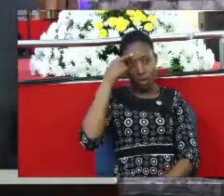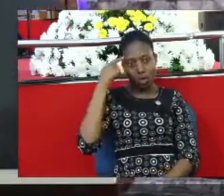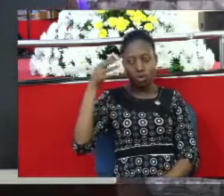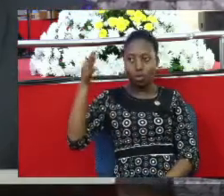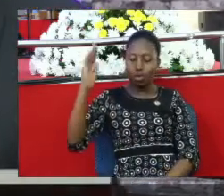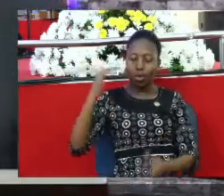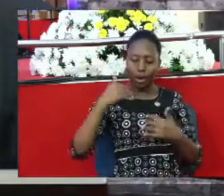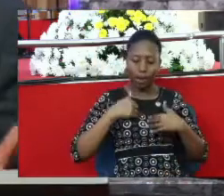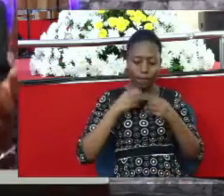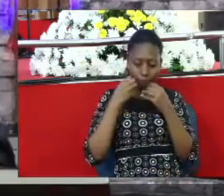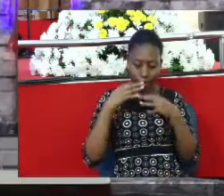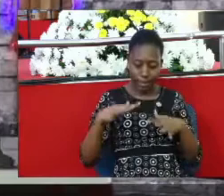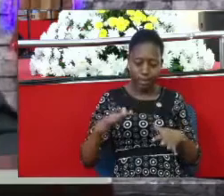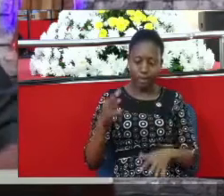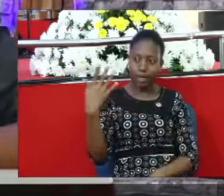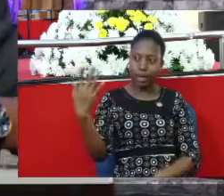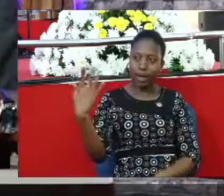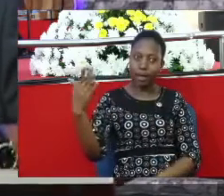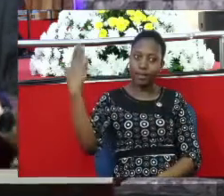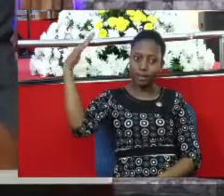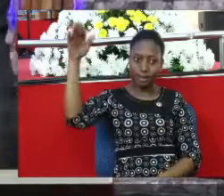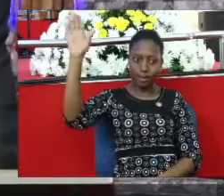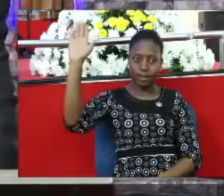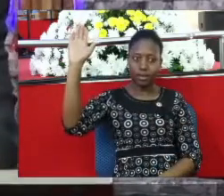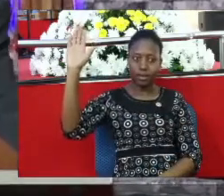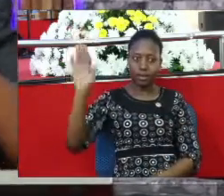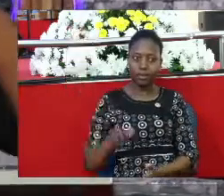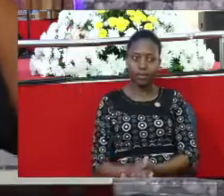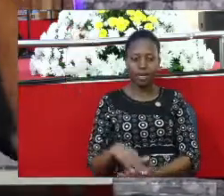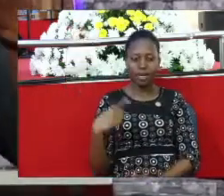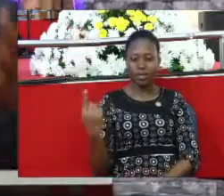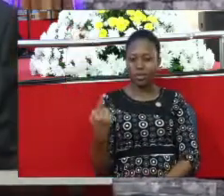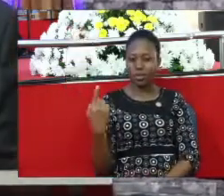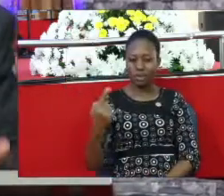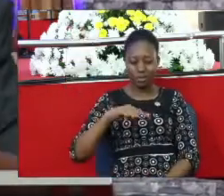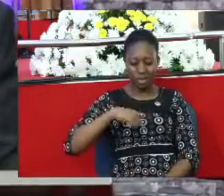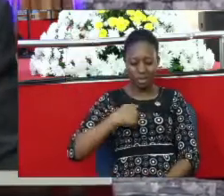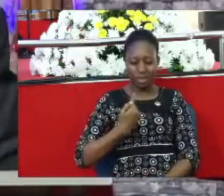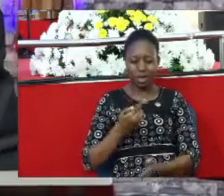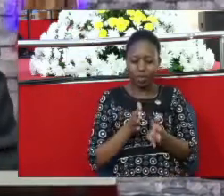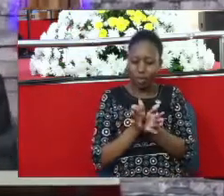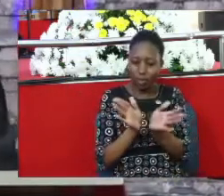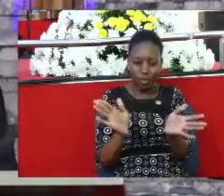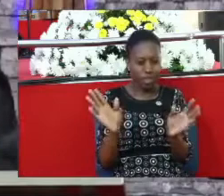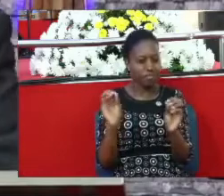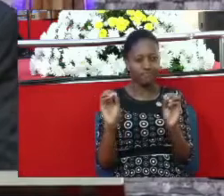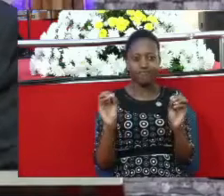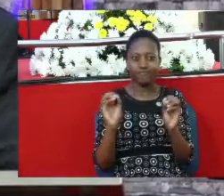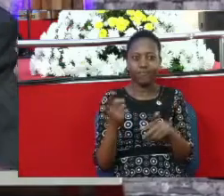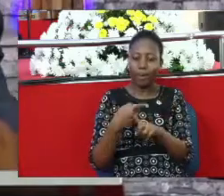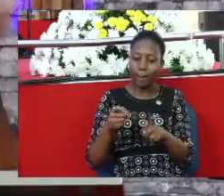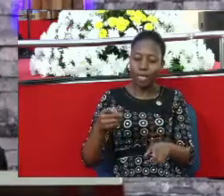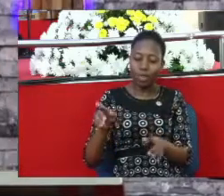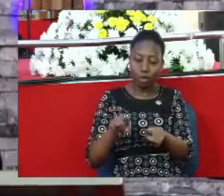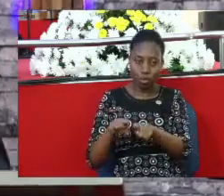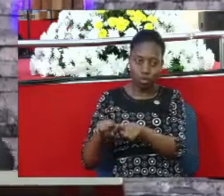hands. So I will open. You know, it's not only myself opening, but God also opens his hand. And you and I ought